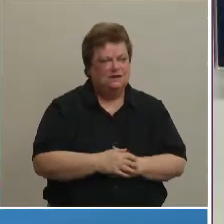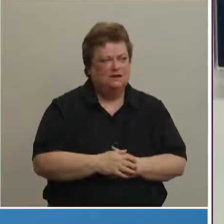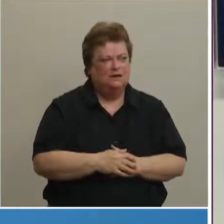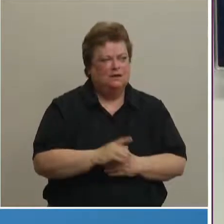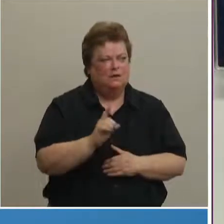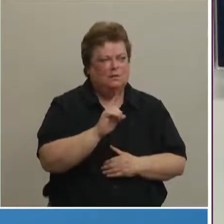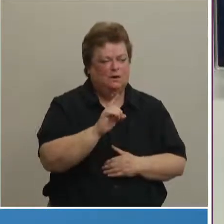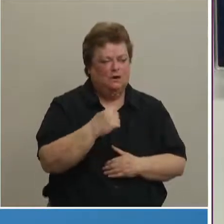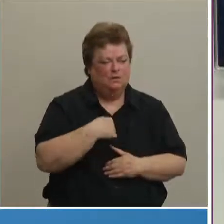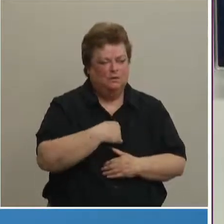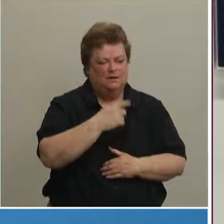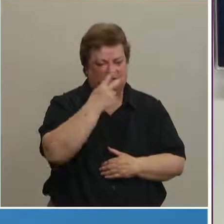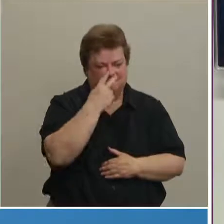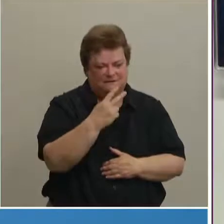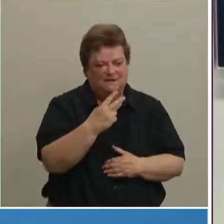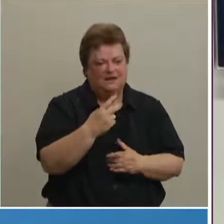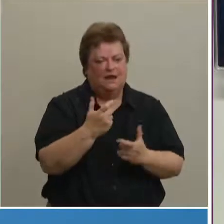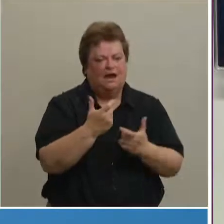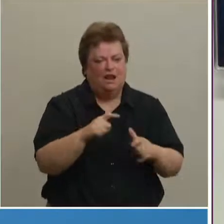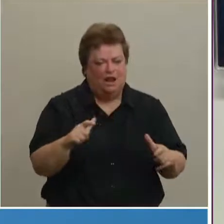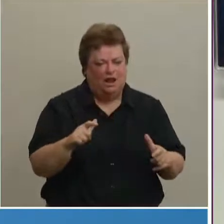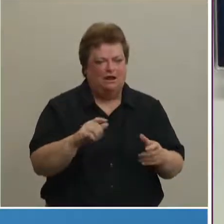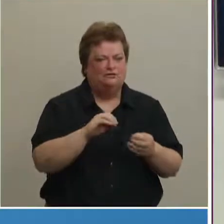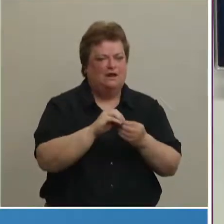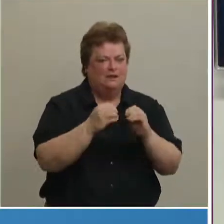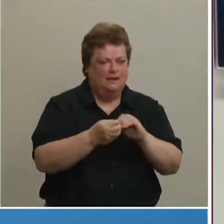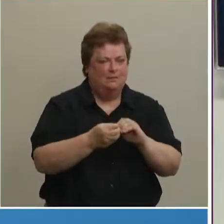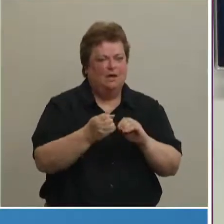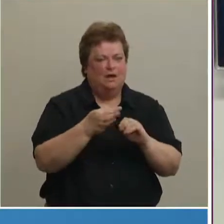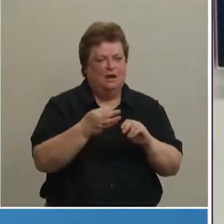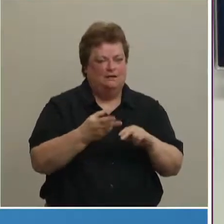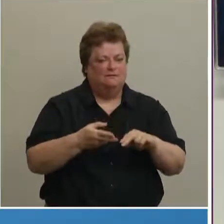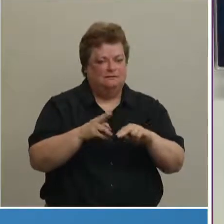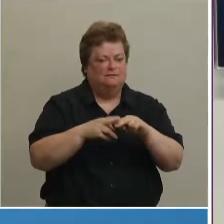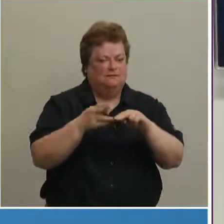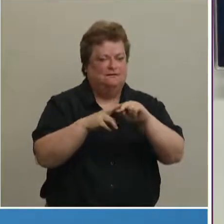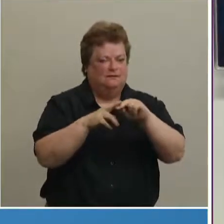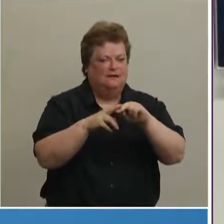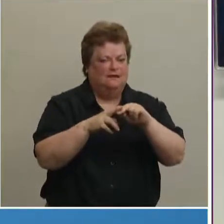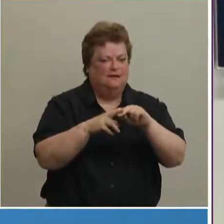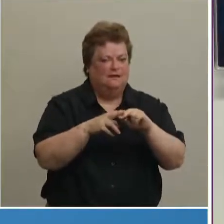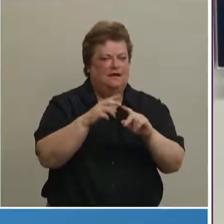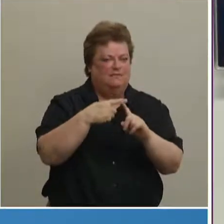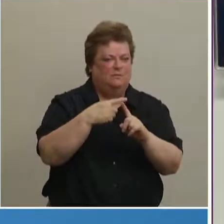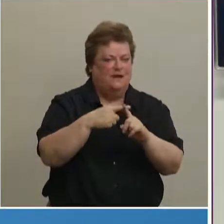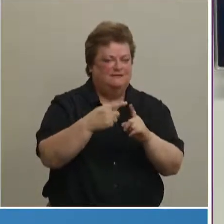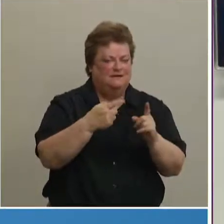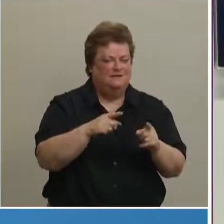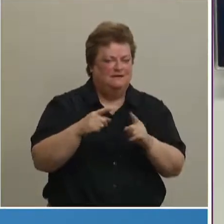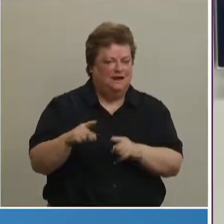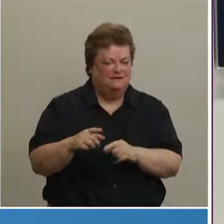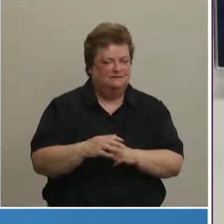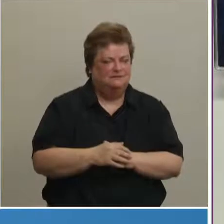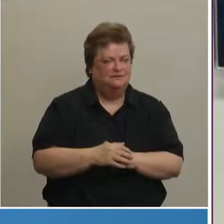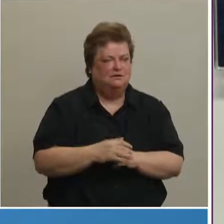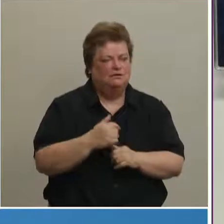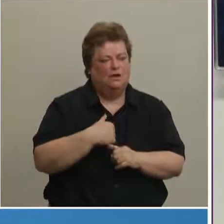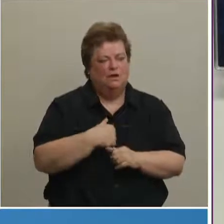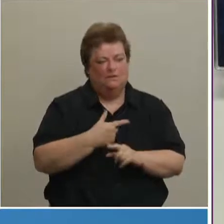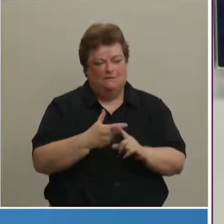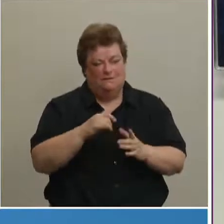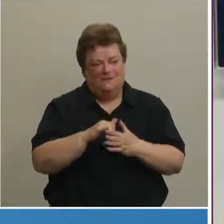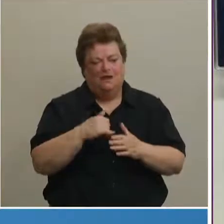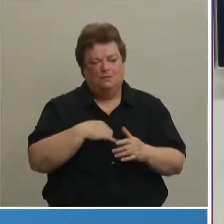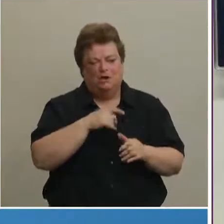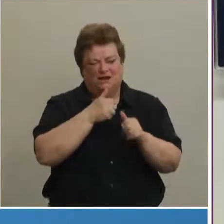a larger increase number of cases. And so just from that point of view, we're going to continue